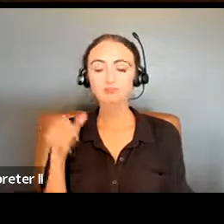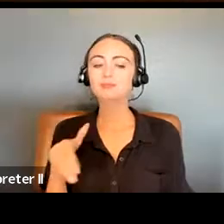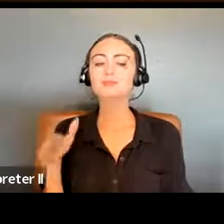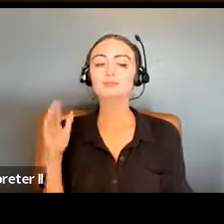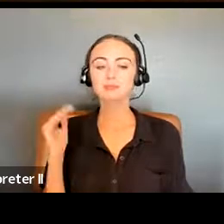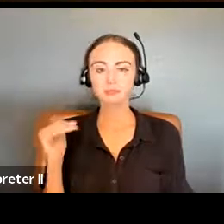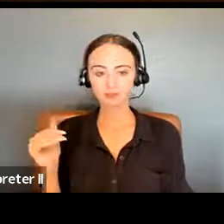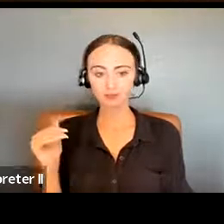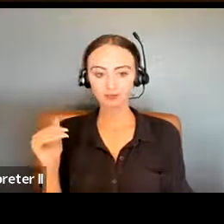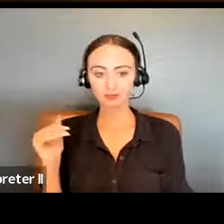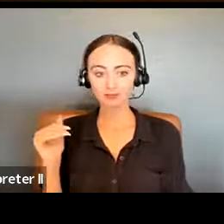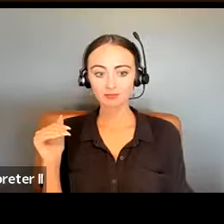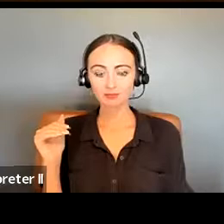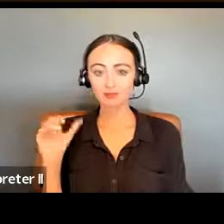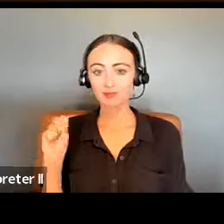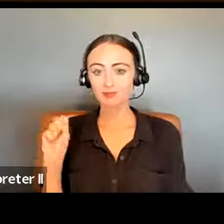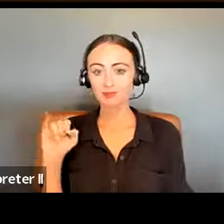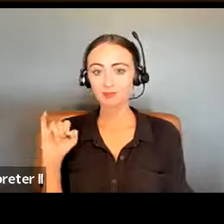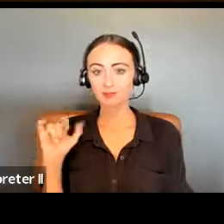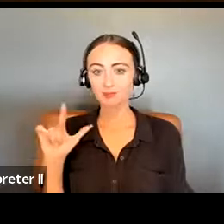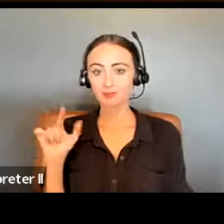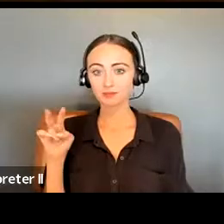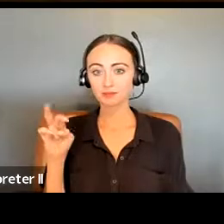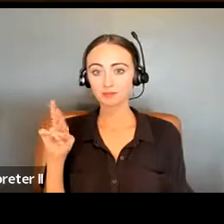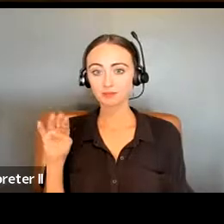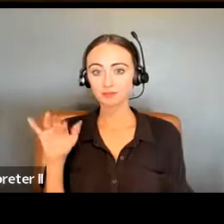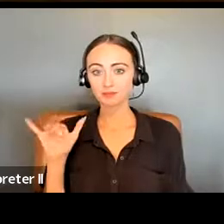Councilmember Pinto votes yes. Councilmember Silverman.